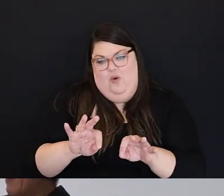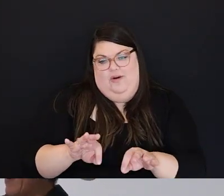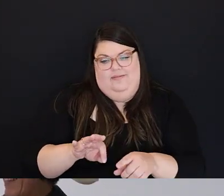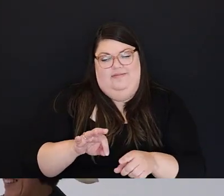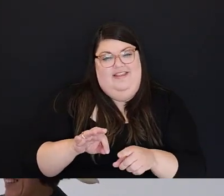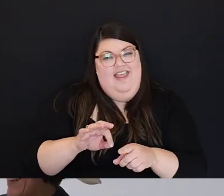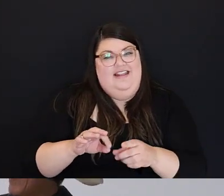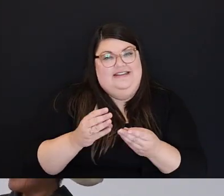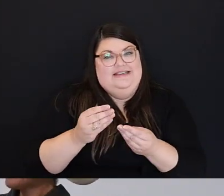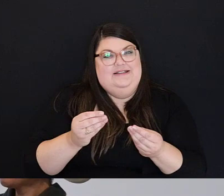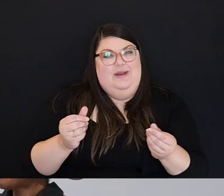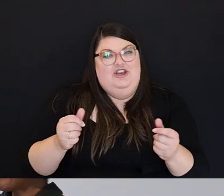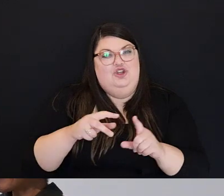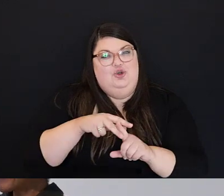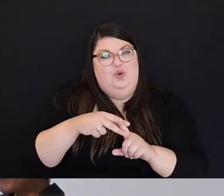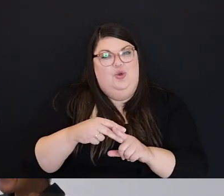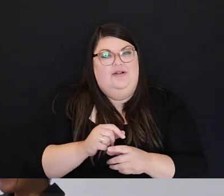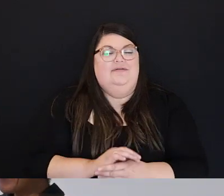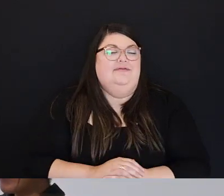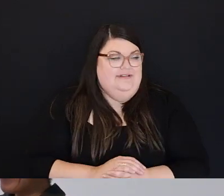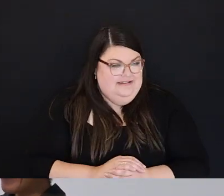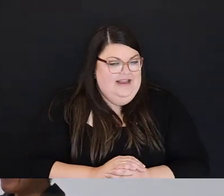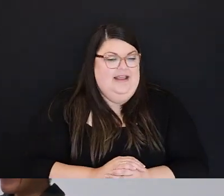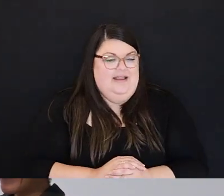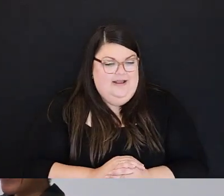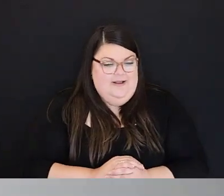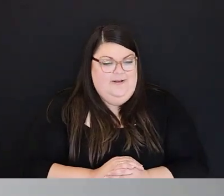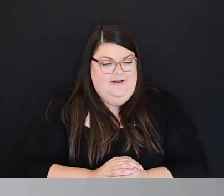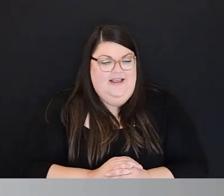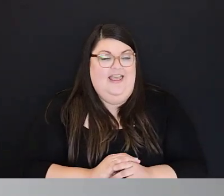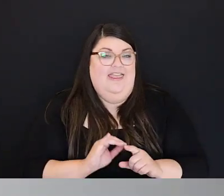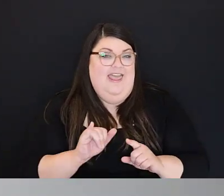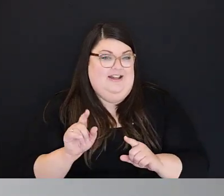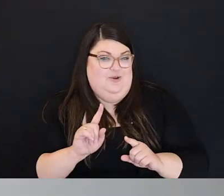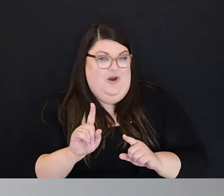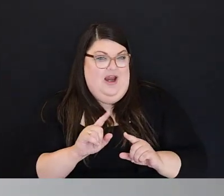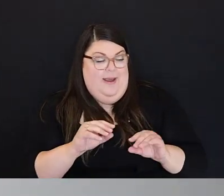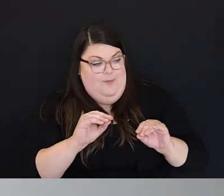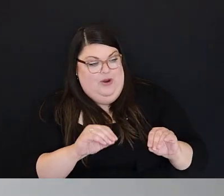you could speak about that. This is where I'm just currently like putting my anxiety.